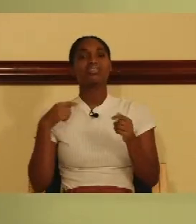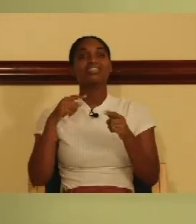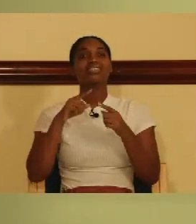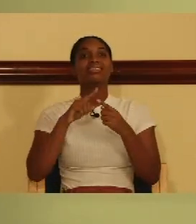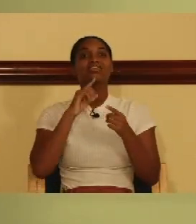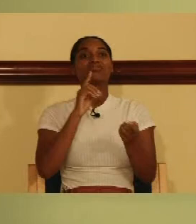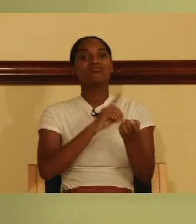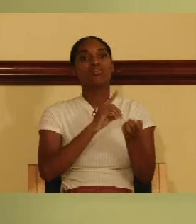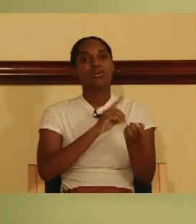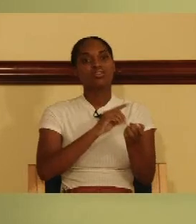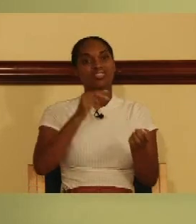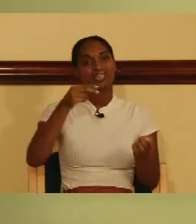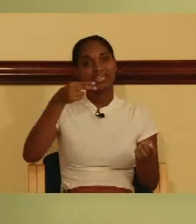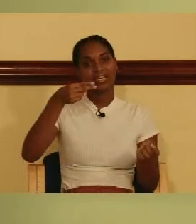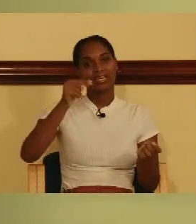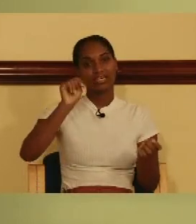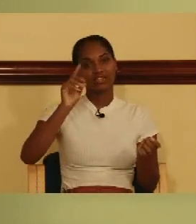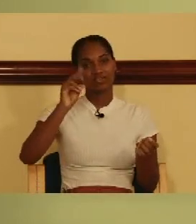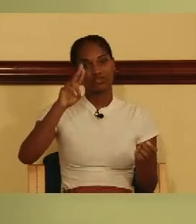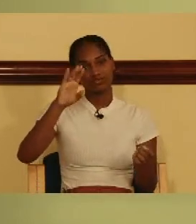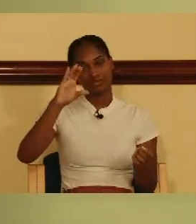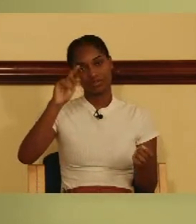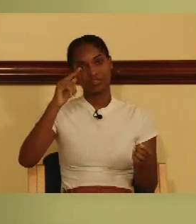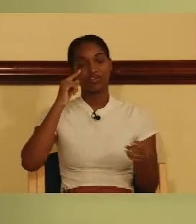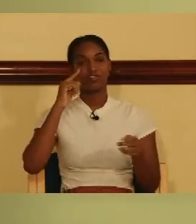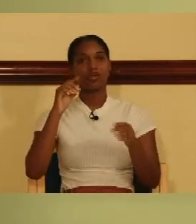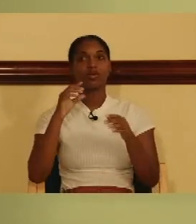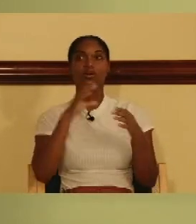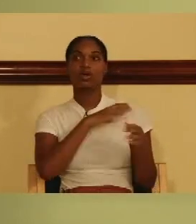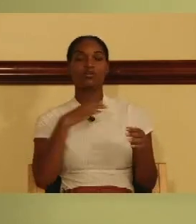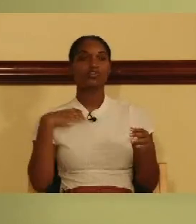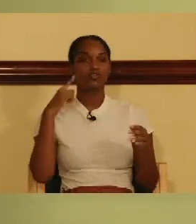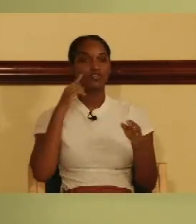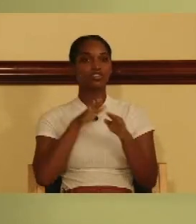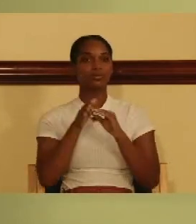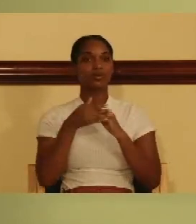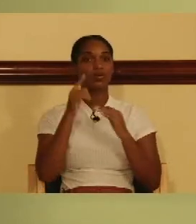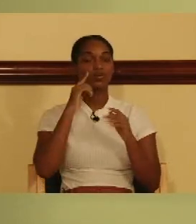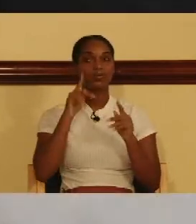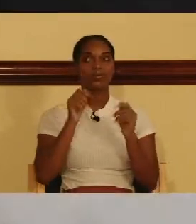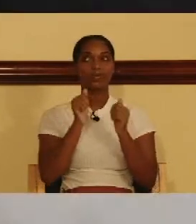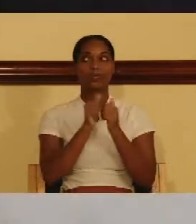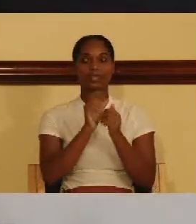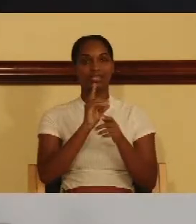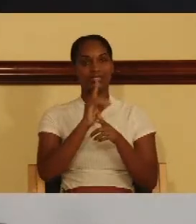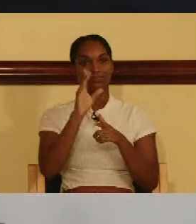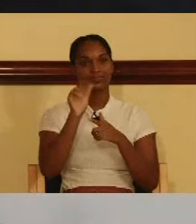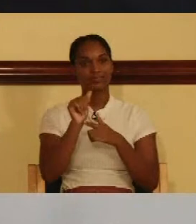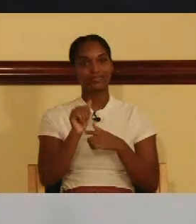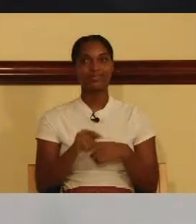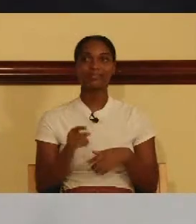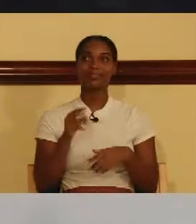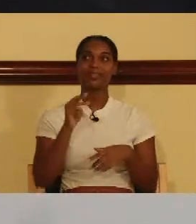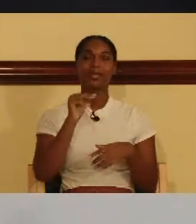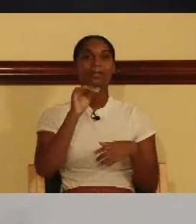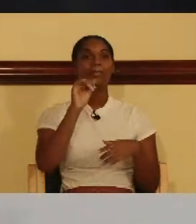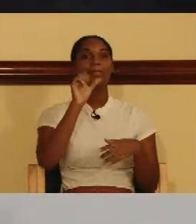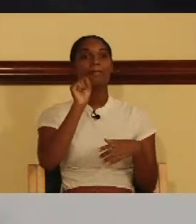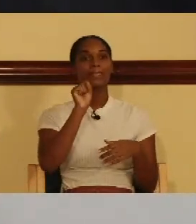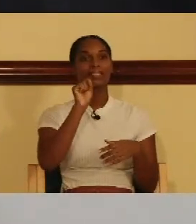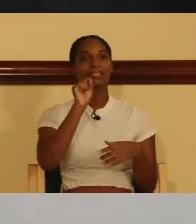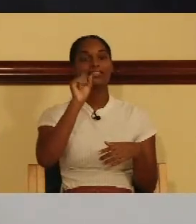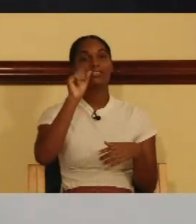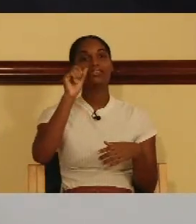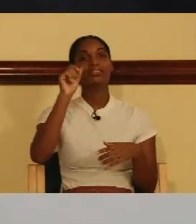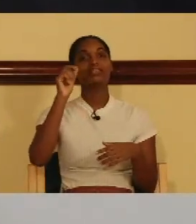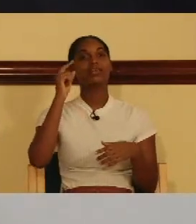Hendricks, Executive Director, Jamaica Council for Persons with Disabilities. Ms. Kimberly Bell, Project Coordinator,